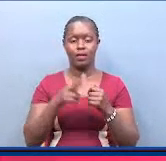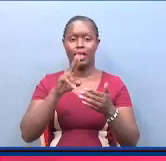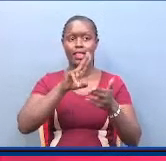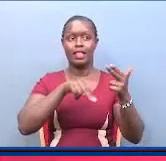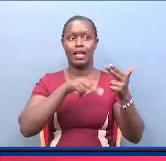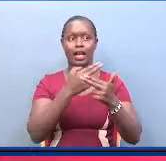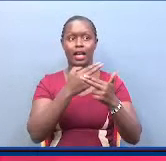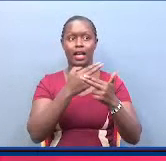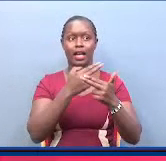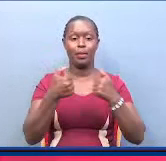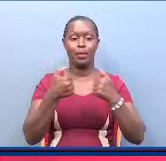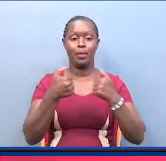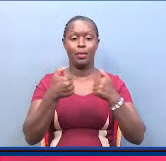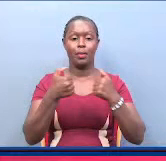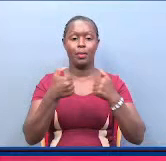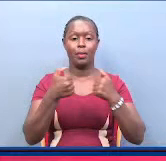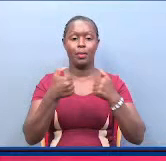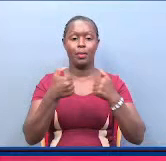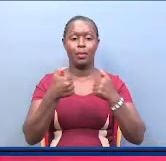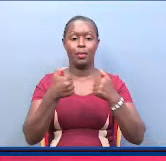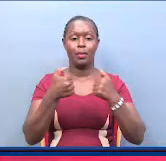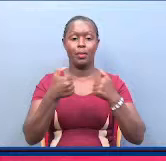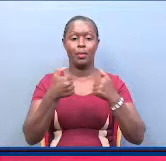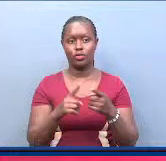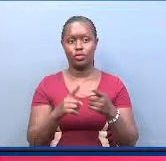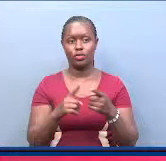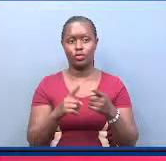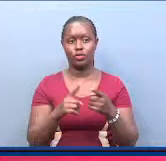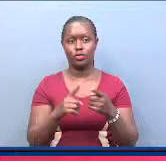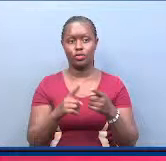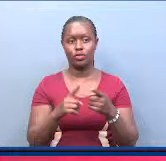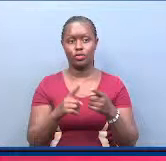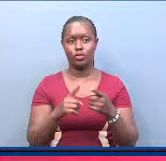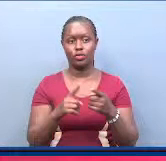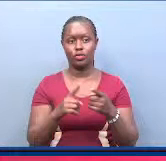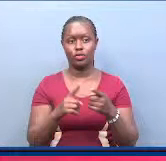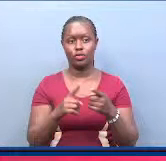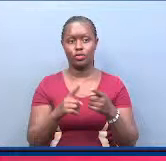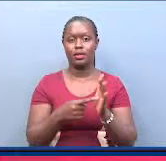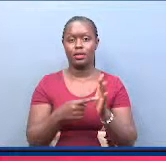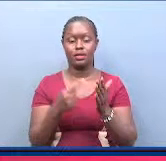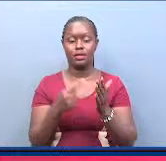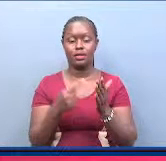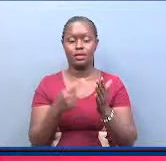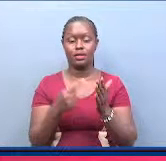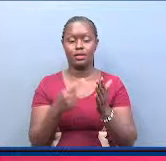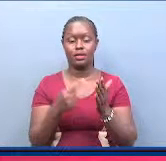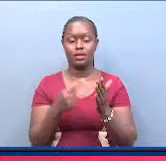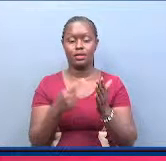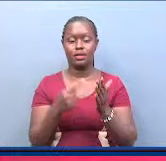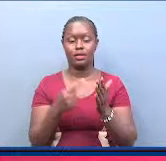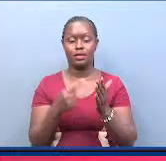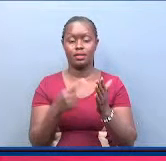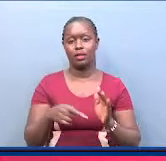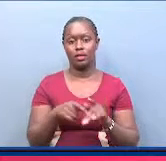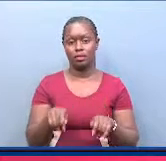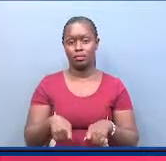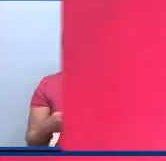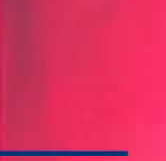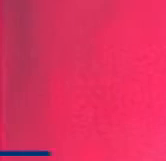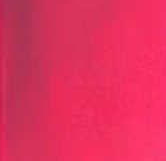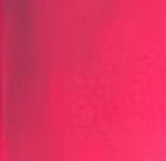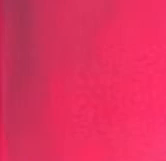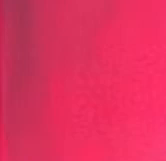is Pundit's Night. Time for us to take our first short commercial break. This discussion will be back after this break. Stay with us.